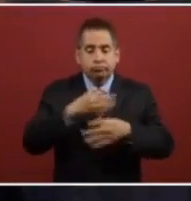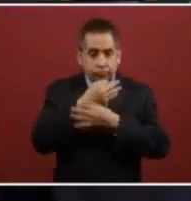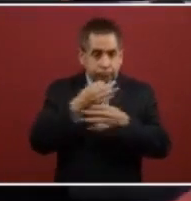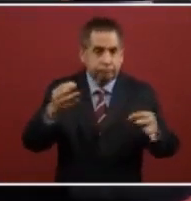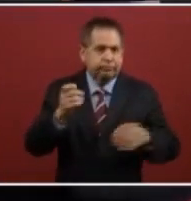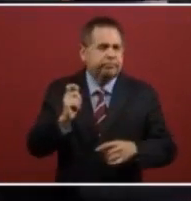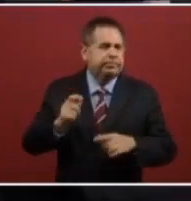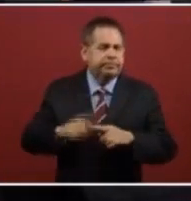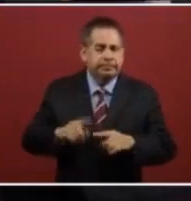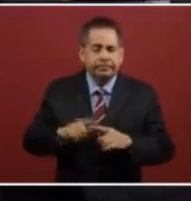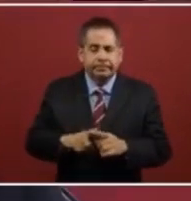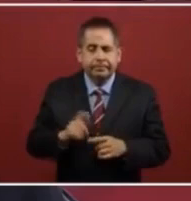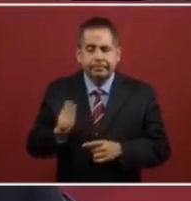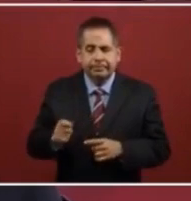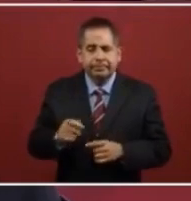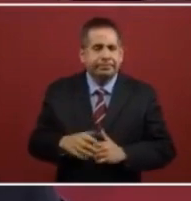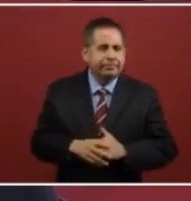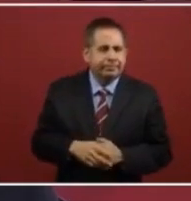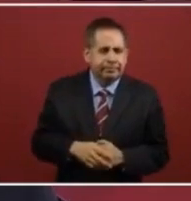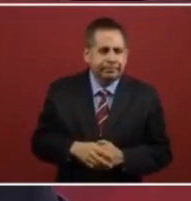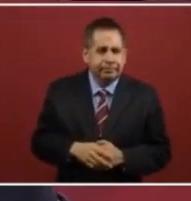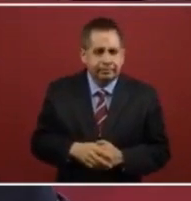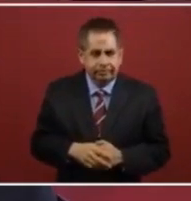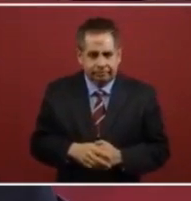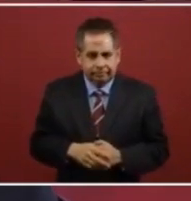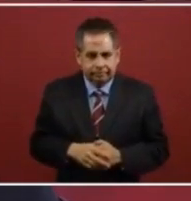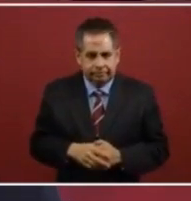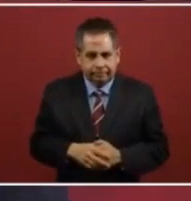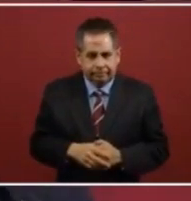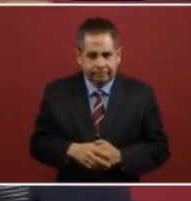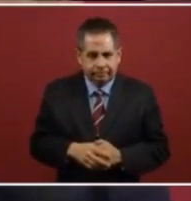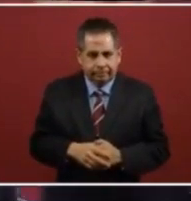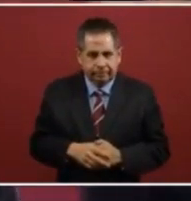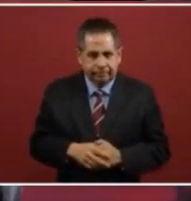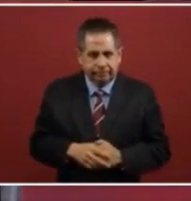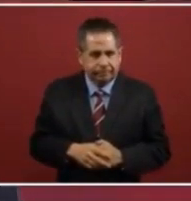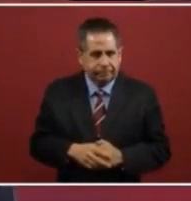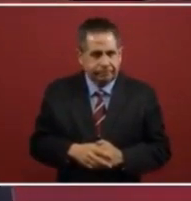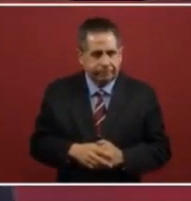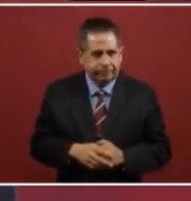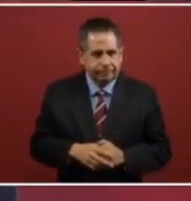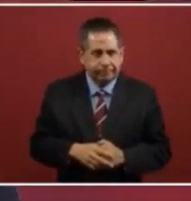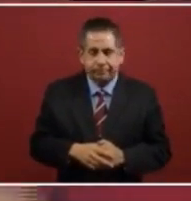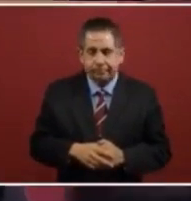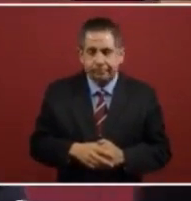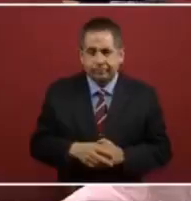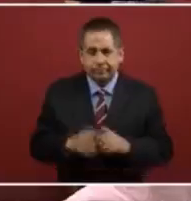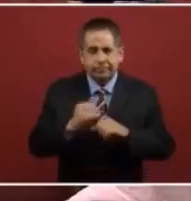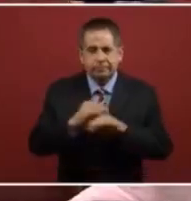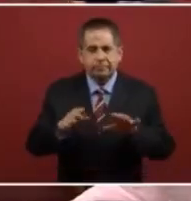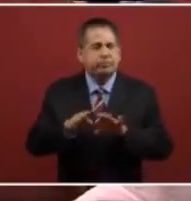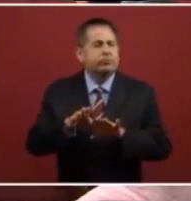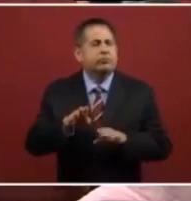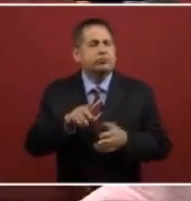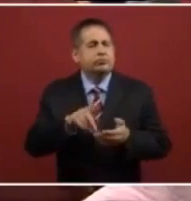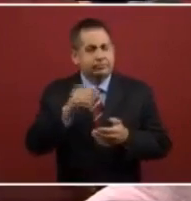let it be la known lista de los the list of, o la información sobre los que or the no pagan